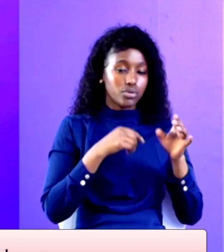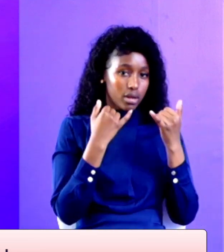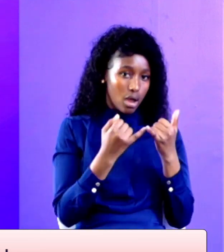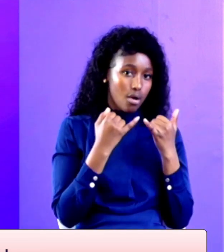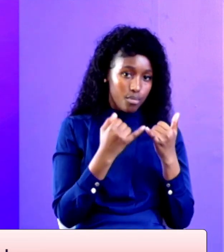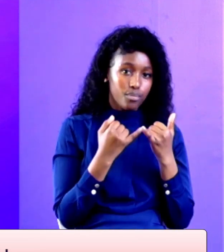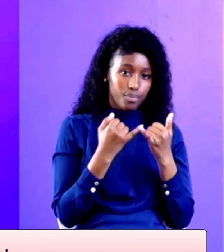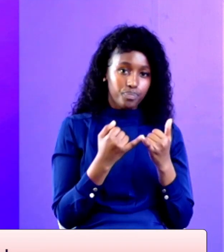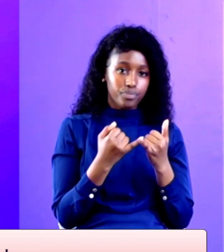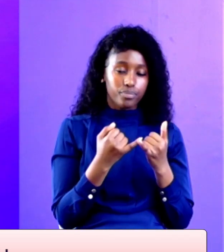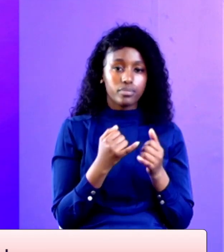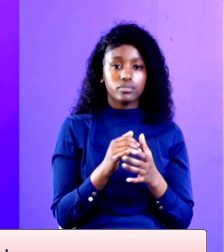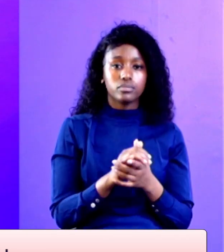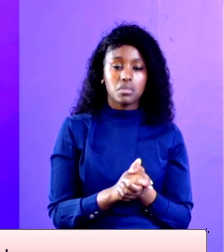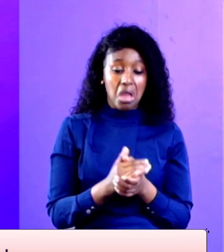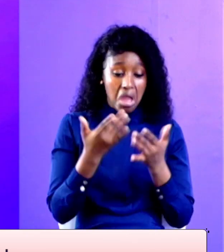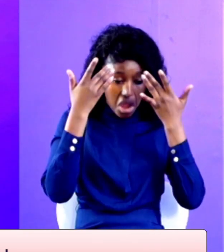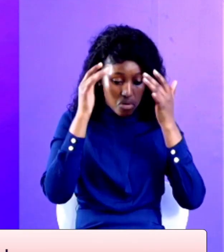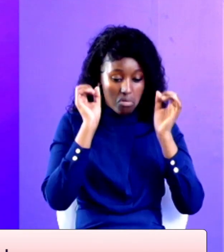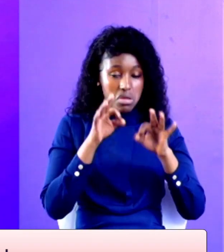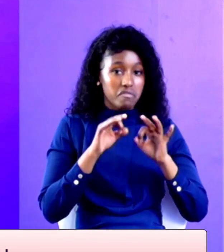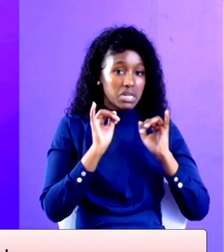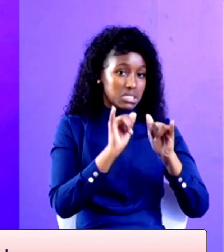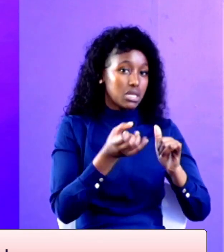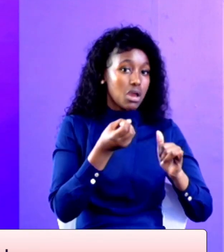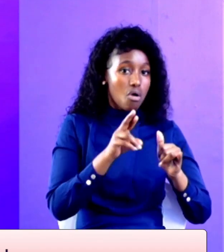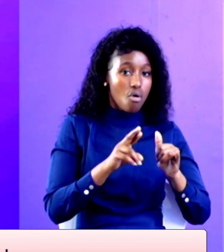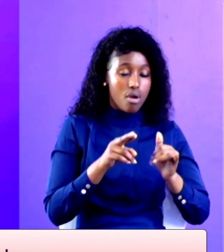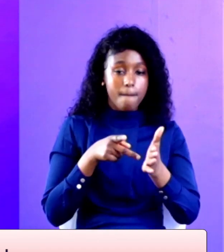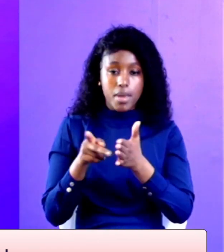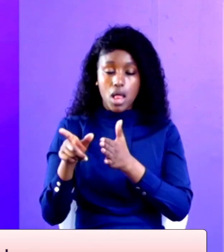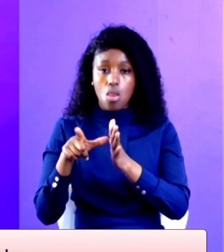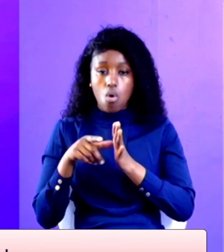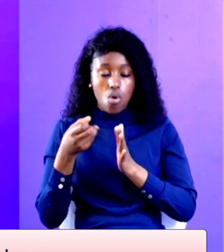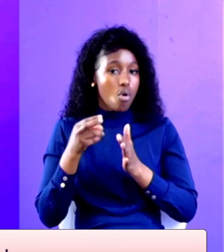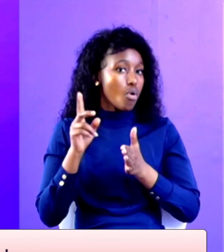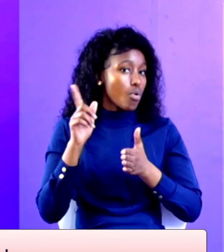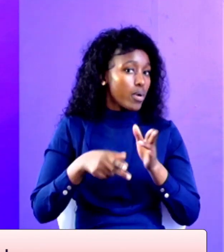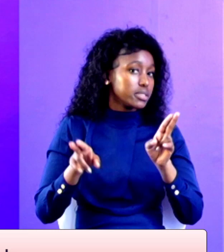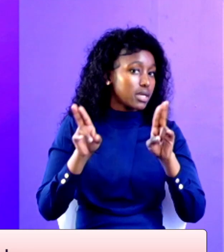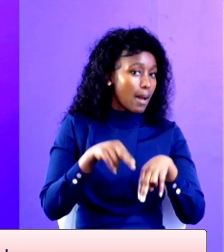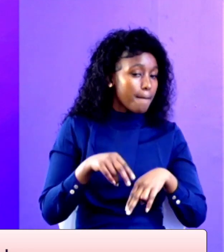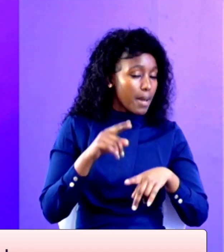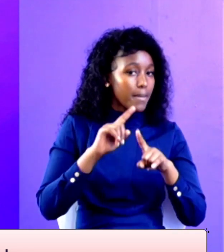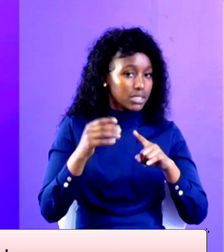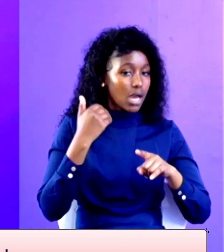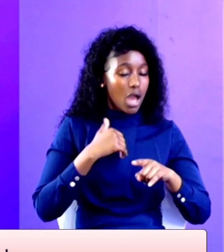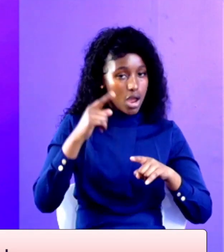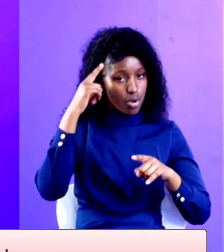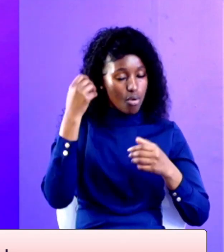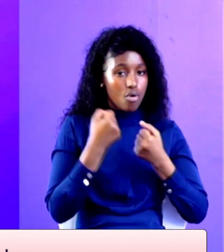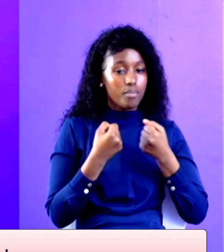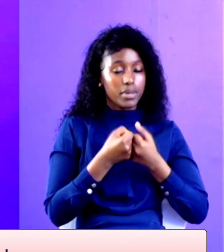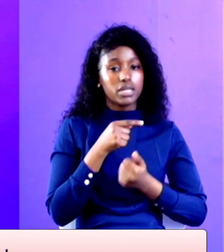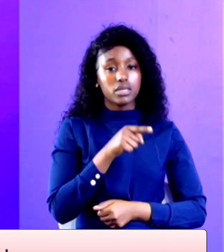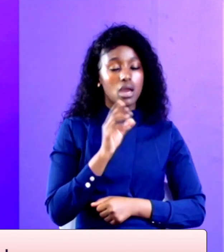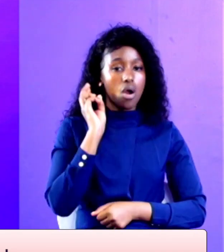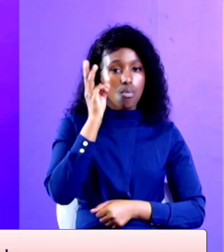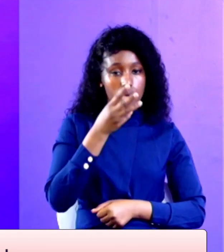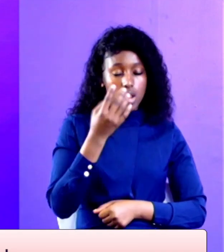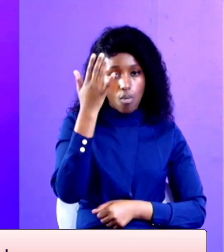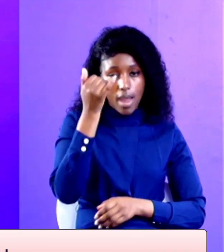think he will leave on loan, but I think he will play there for next season, because he even scored against